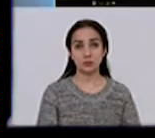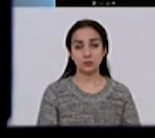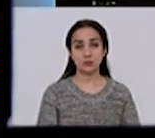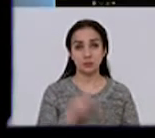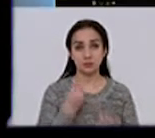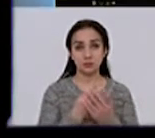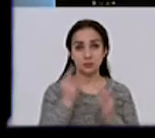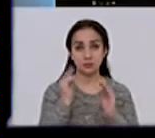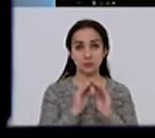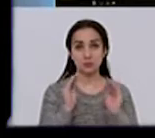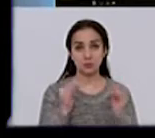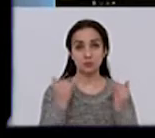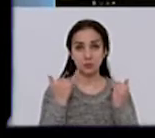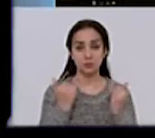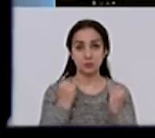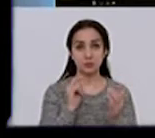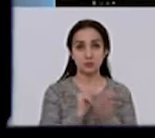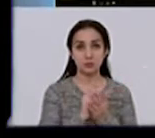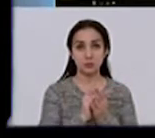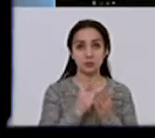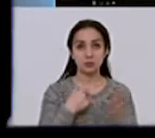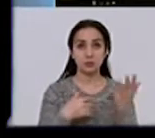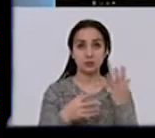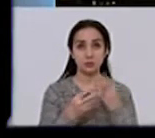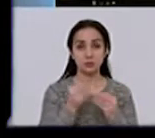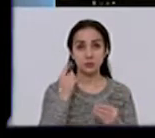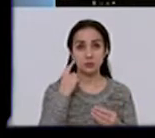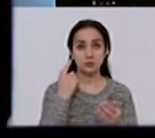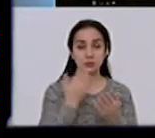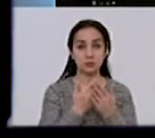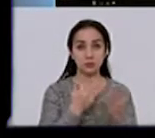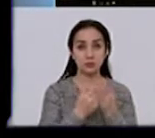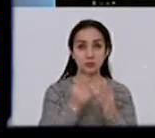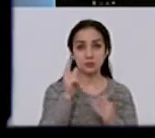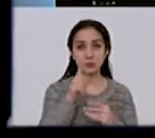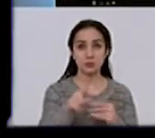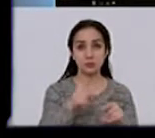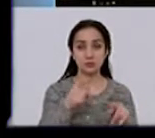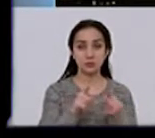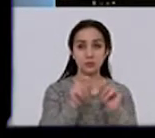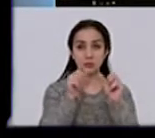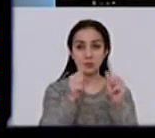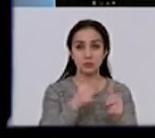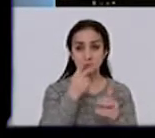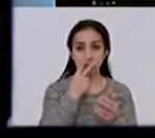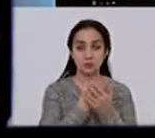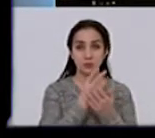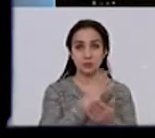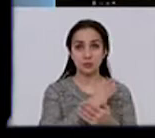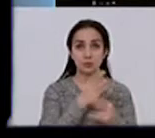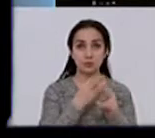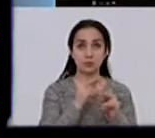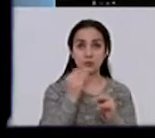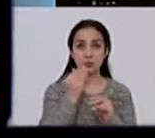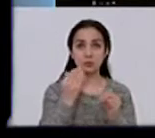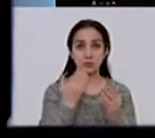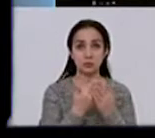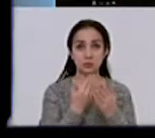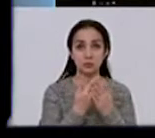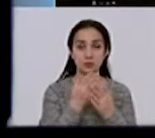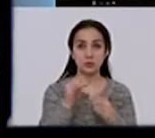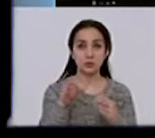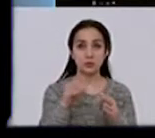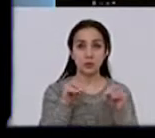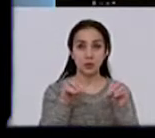Aziz o'quvchilar, bugungi darsimizda siz bilan taqribiy integrallash formulalarini ko'rib o'tdik va unga doir misolning